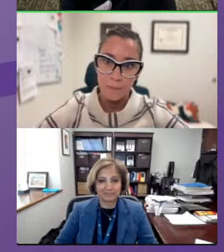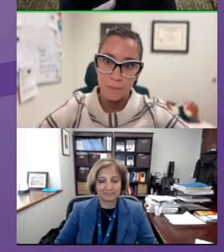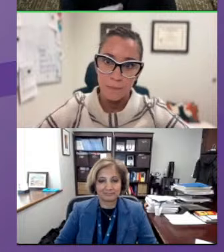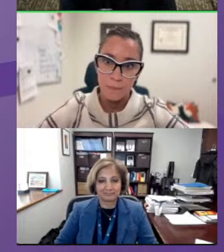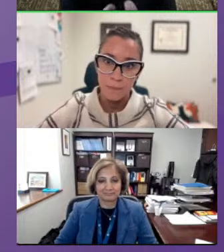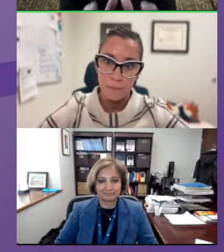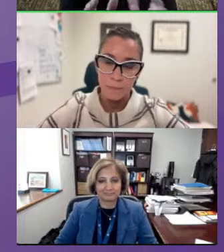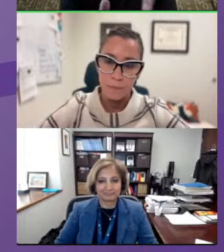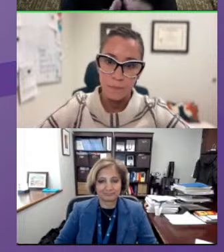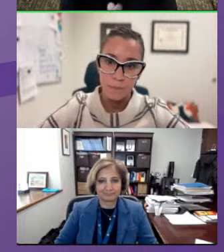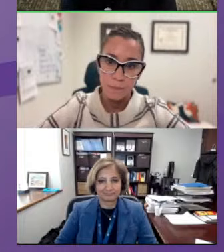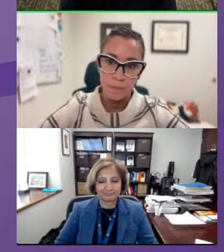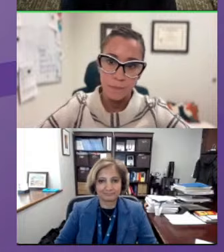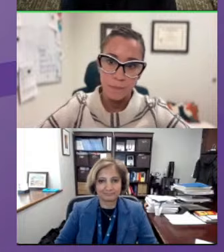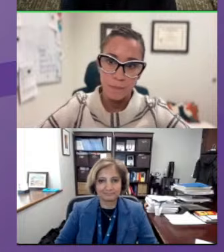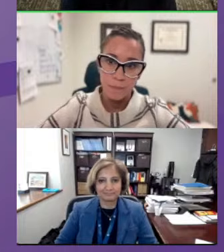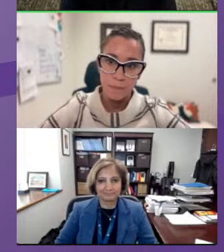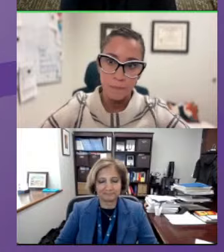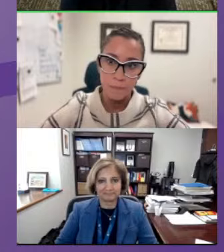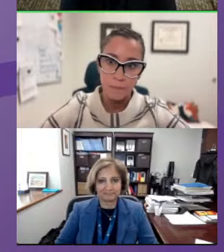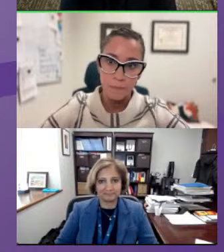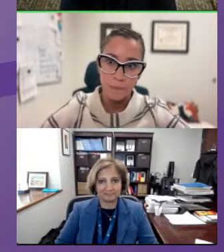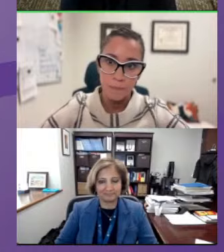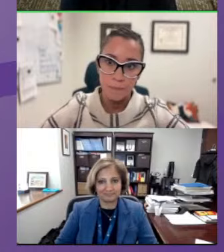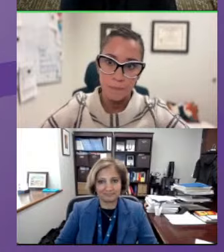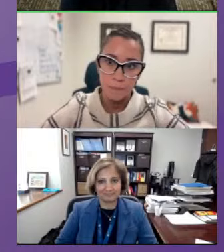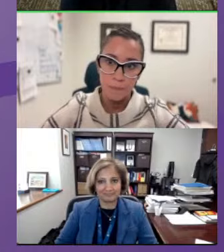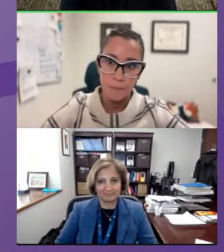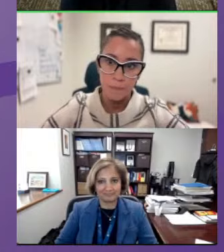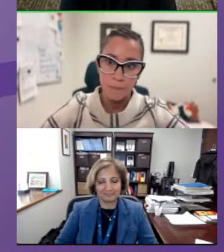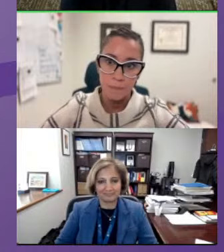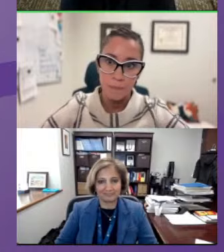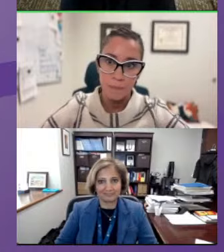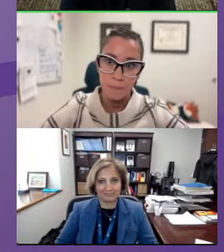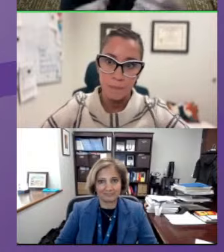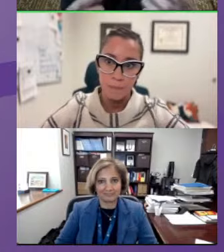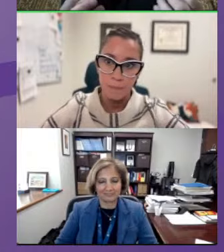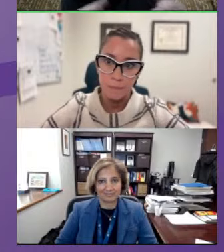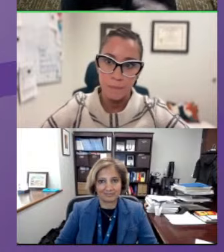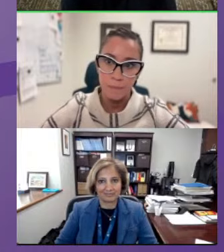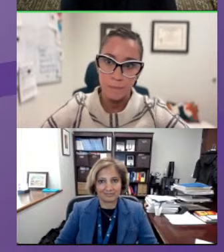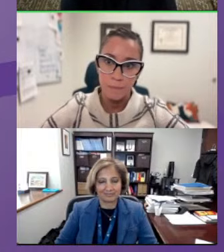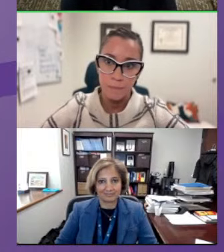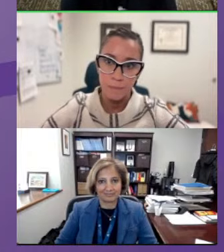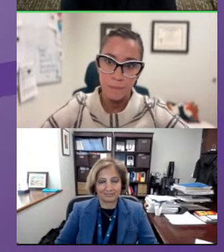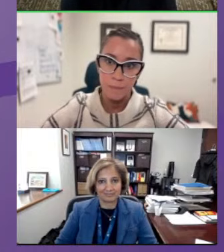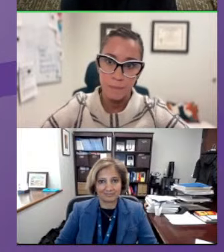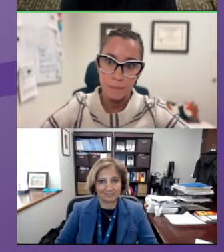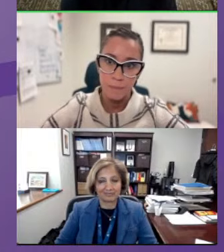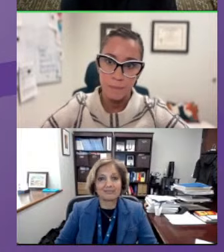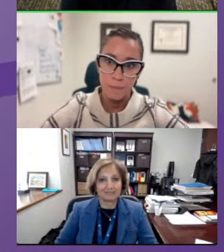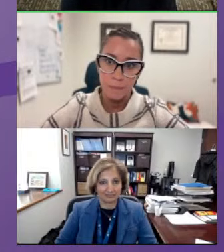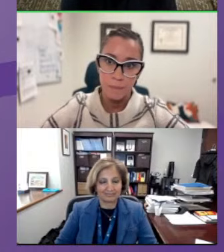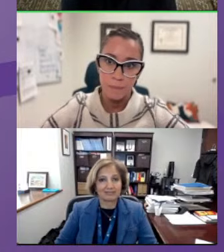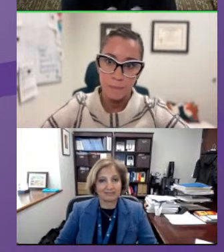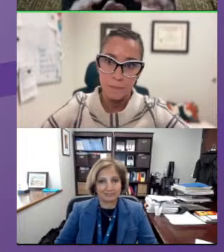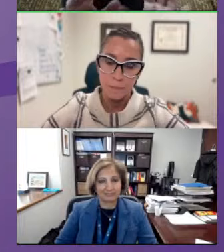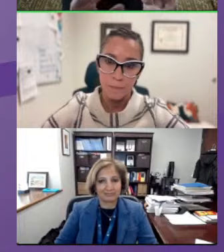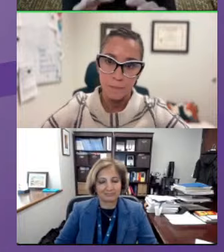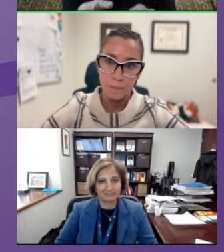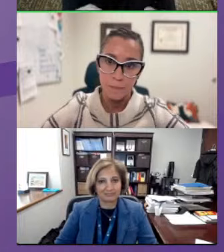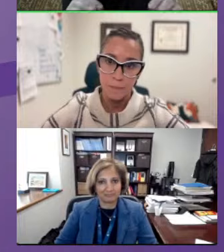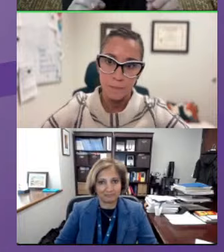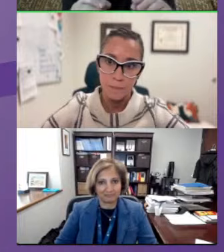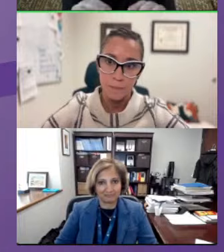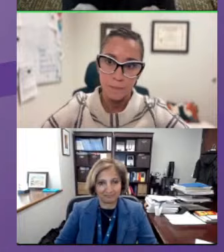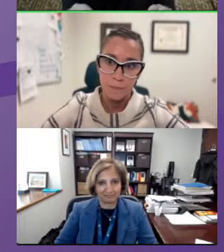And we still do not have great metrics to understand if the clotting and the platelet hyperactivation is happening